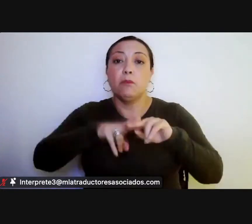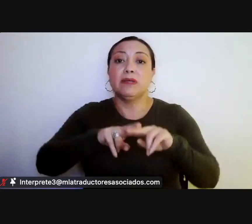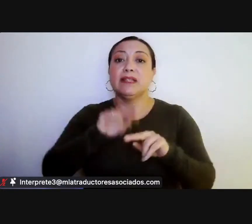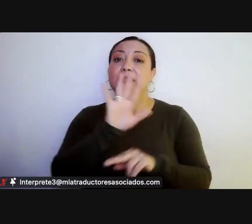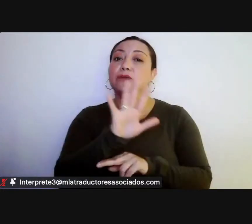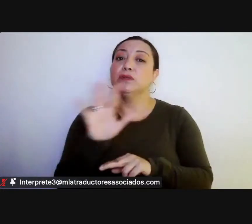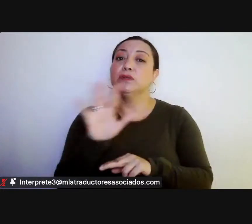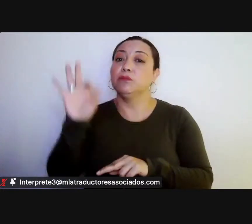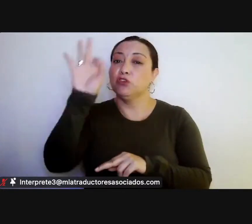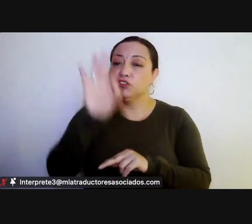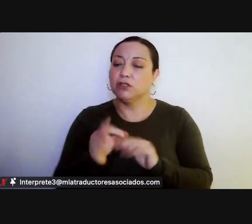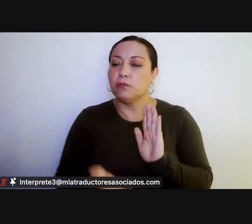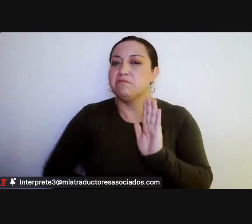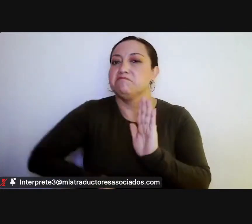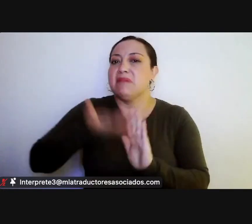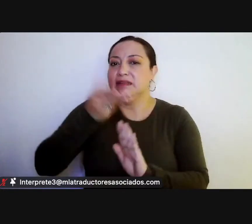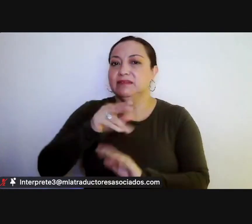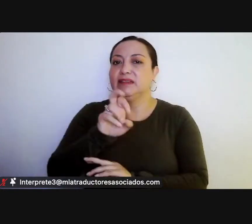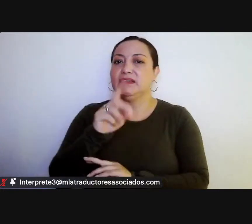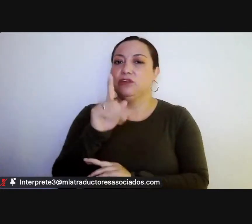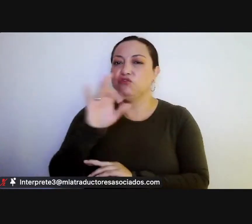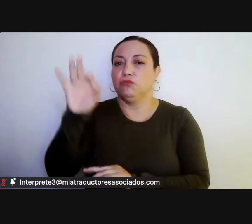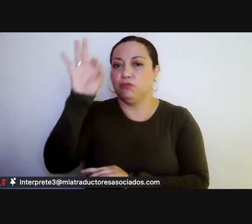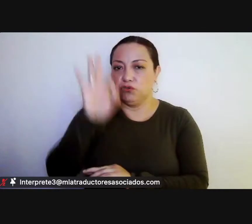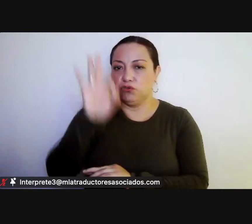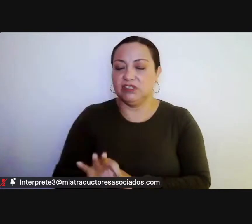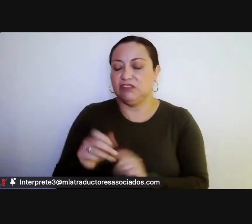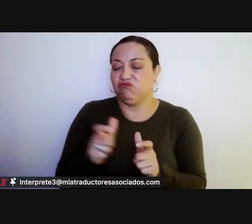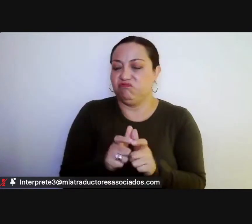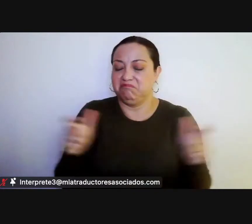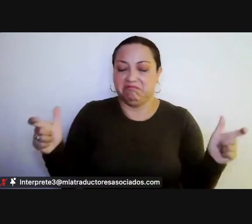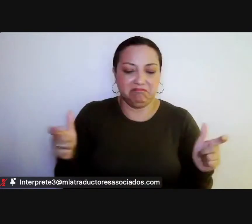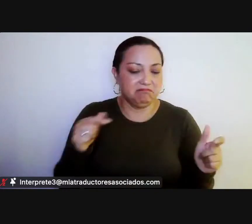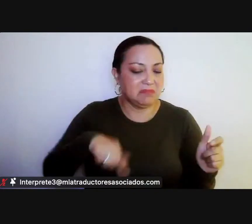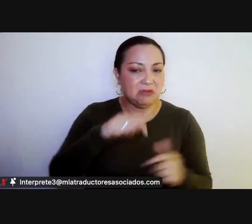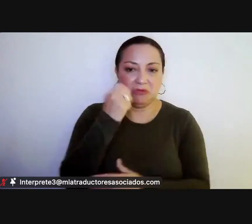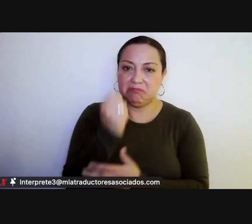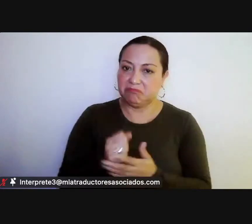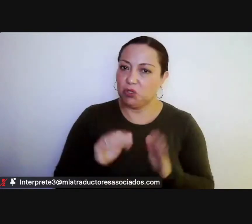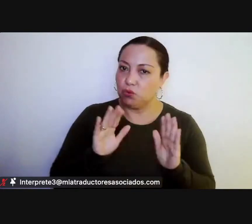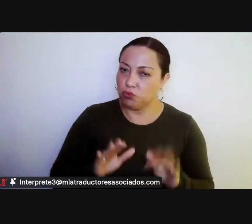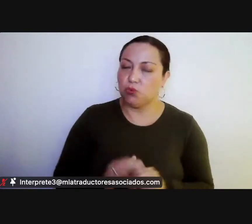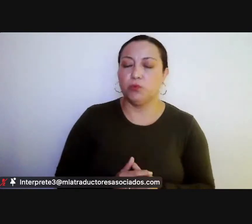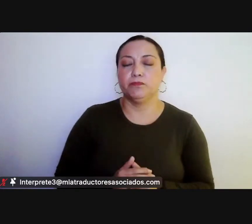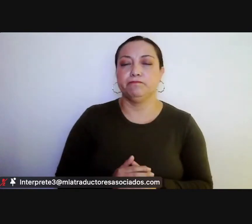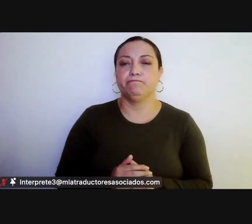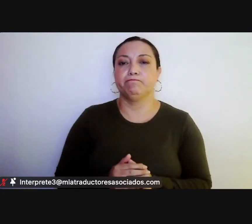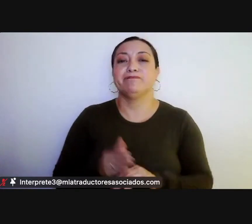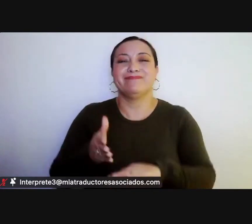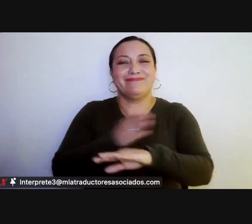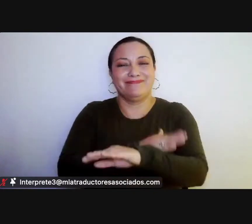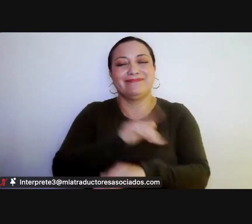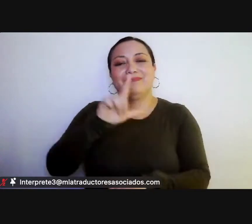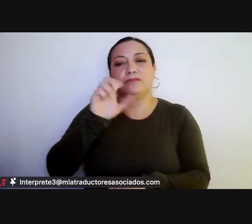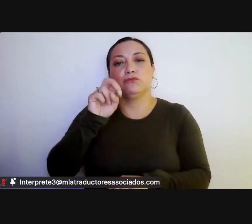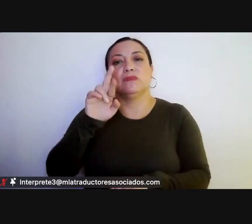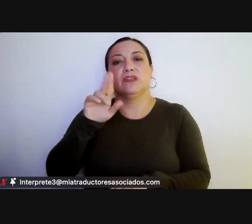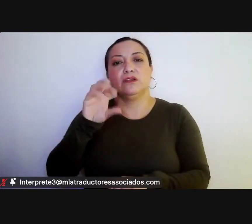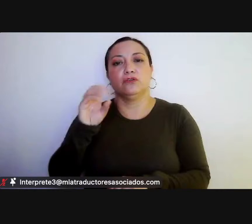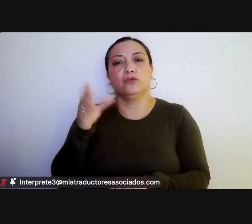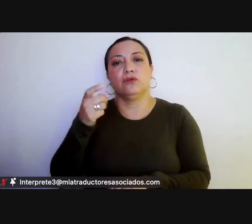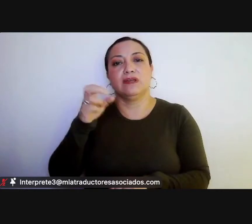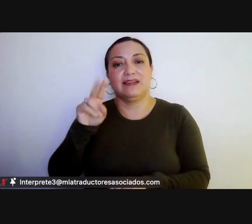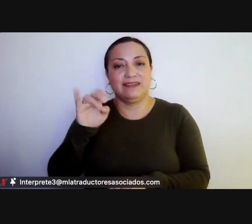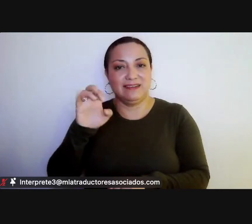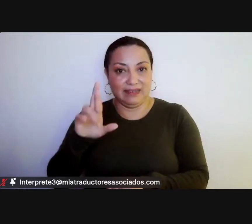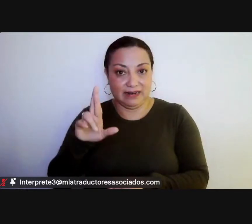from 55% to 71%. And as Leonardo Garnier says,